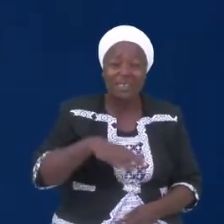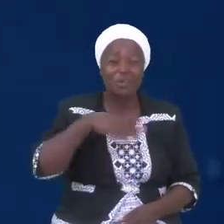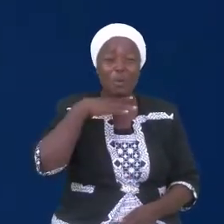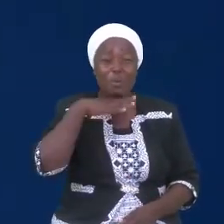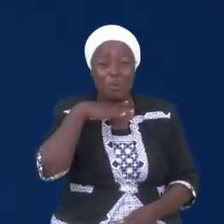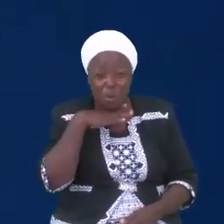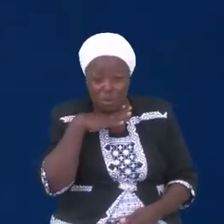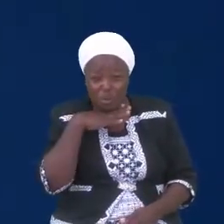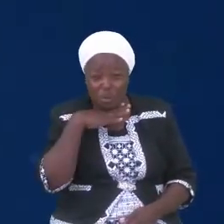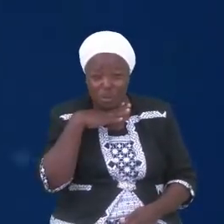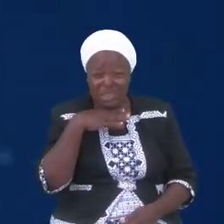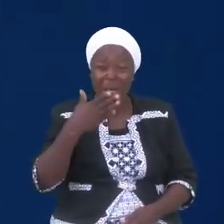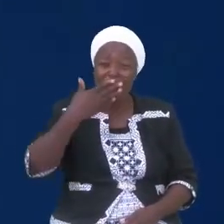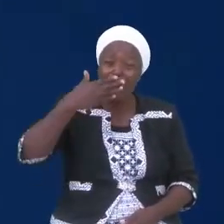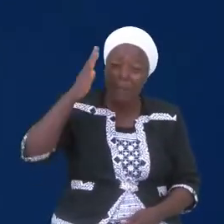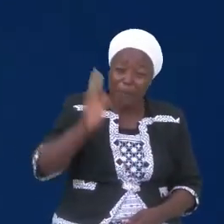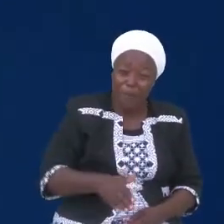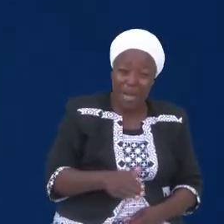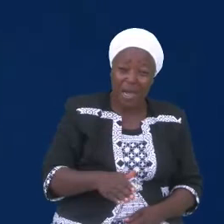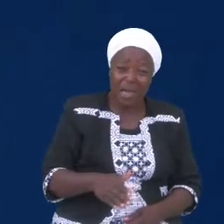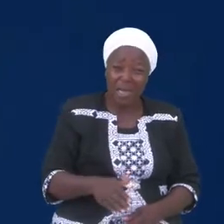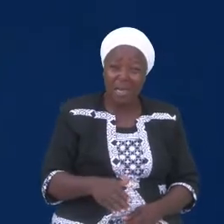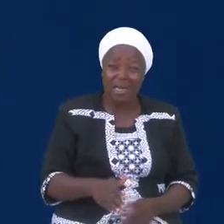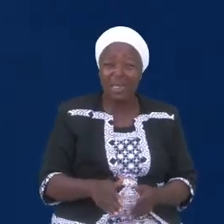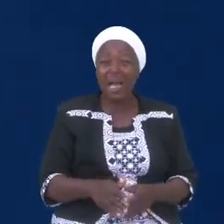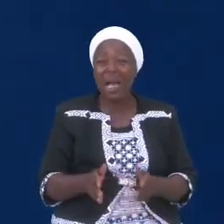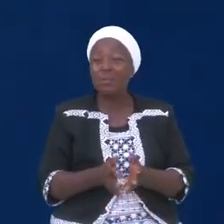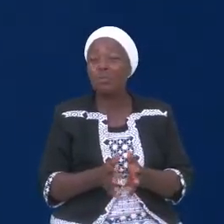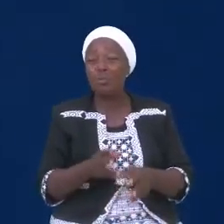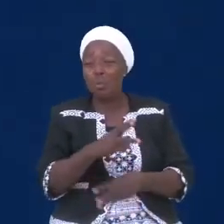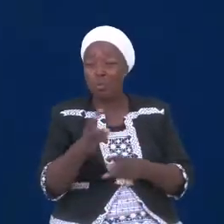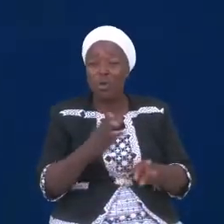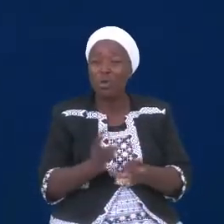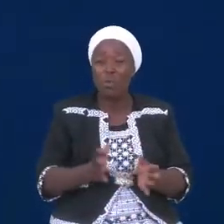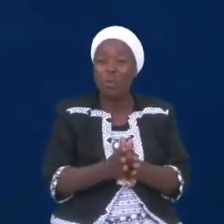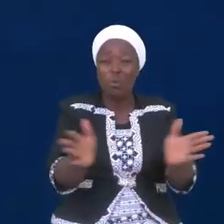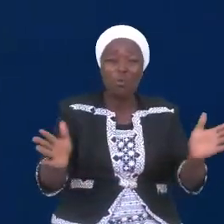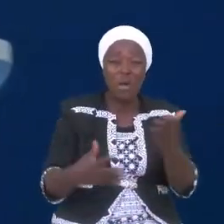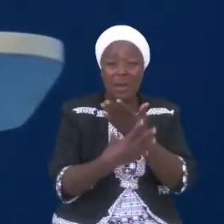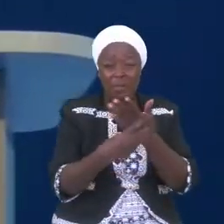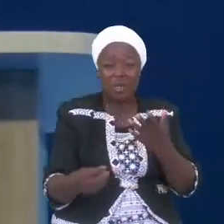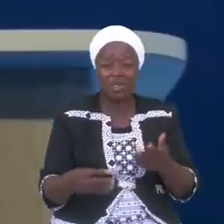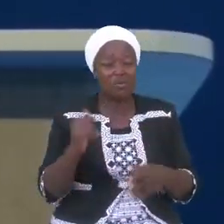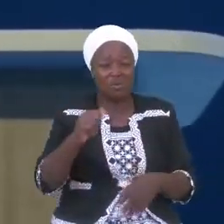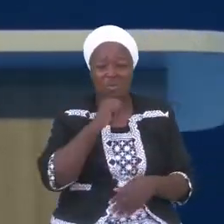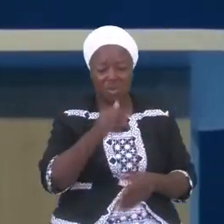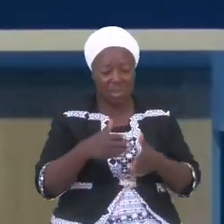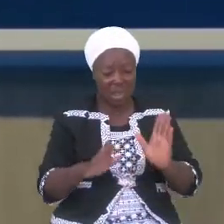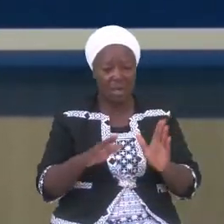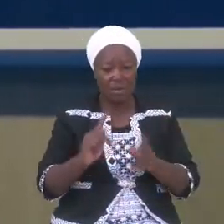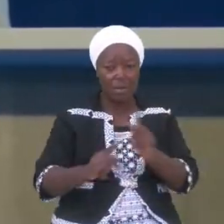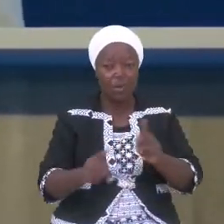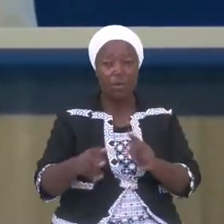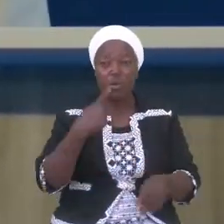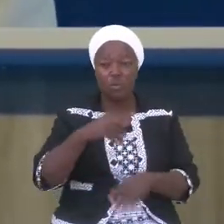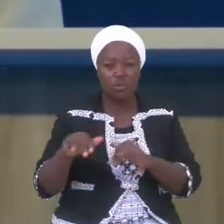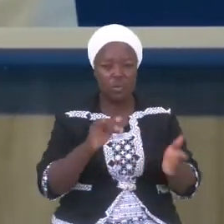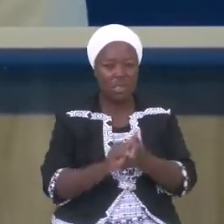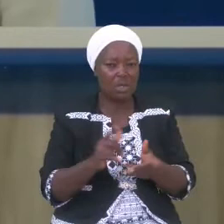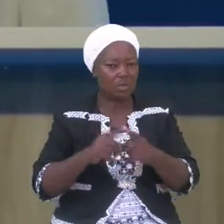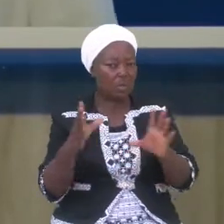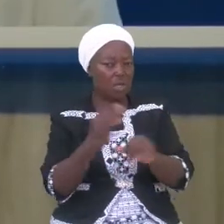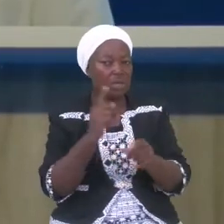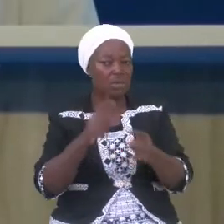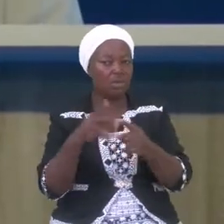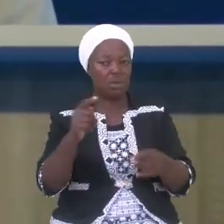polluting, popular emulations will not allow the people who do that to get